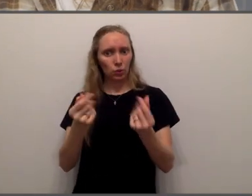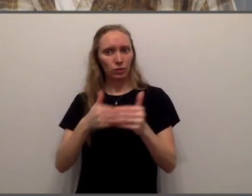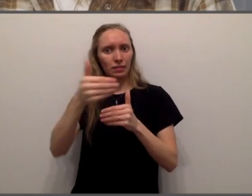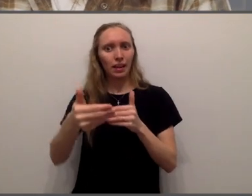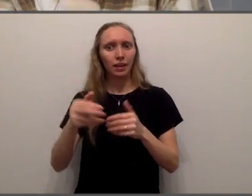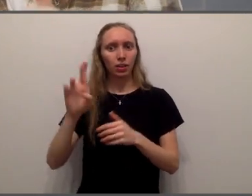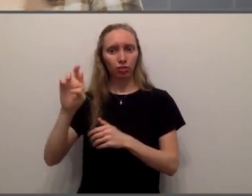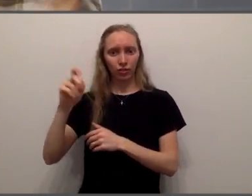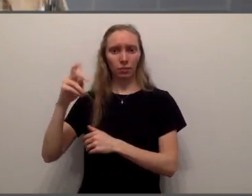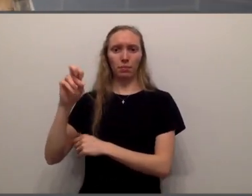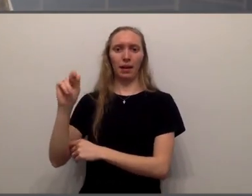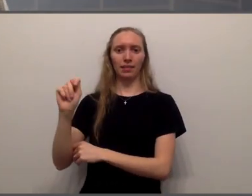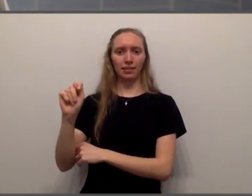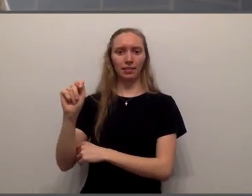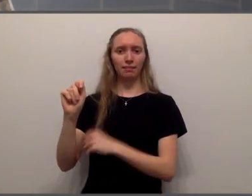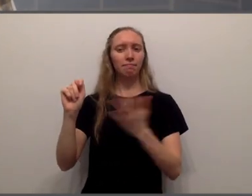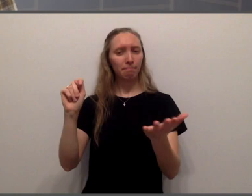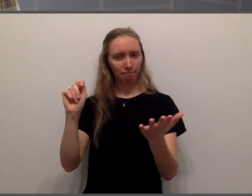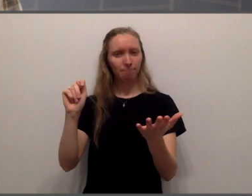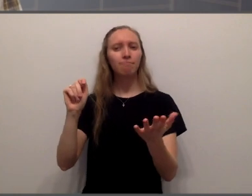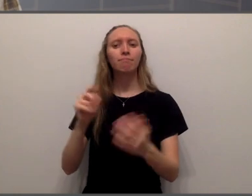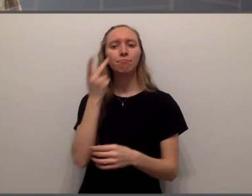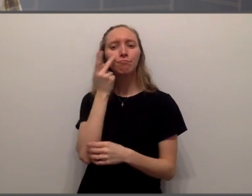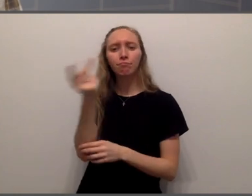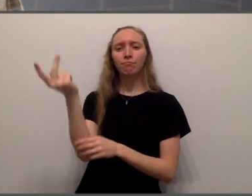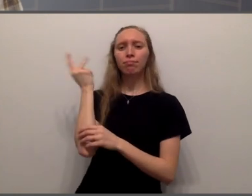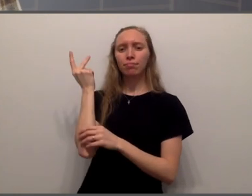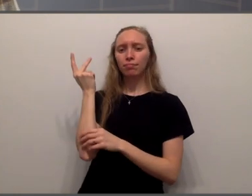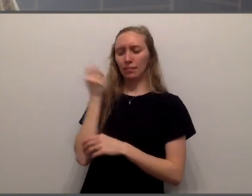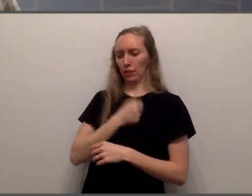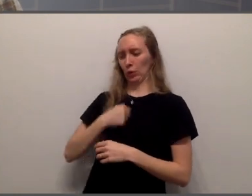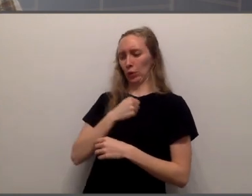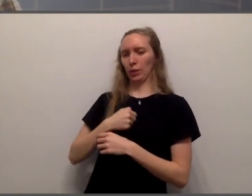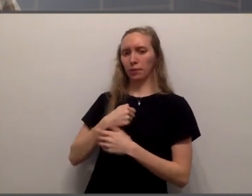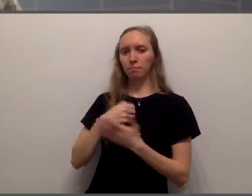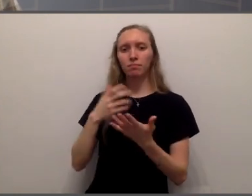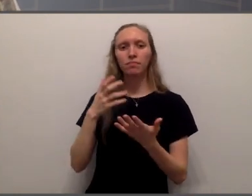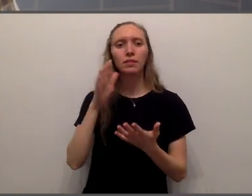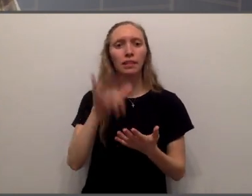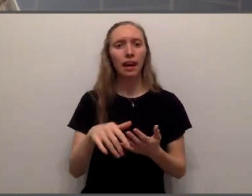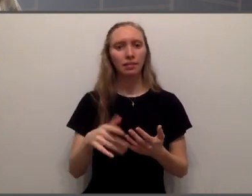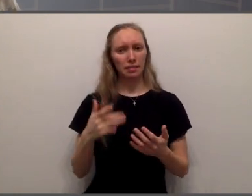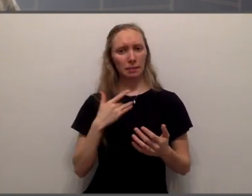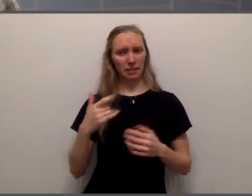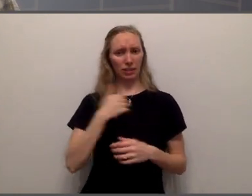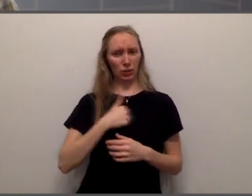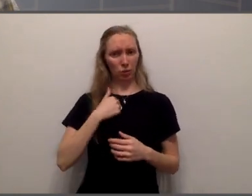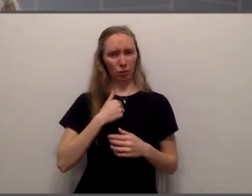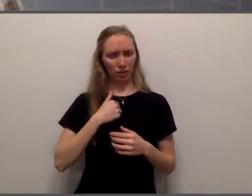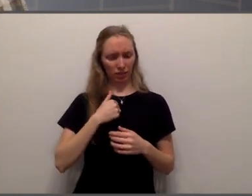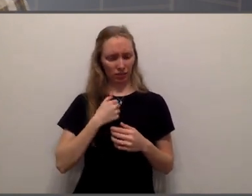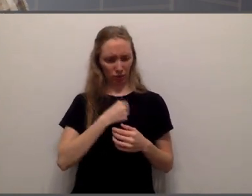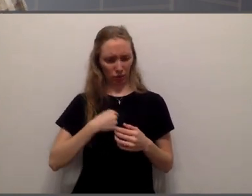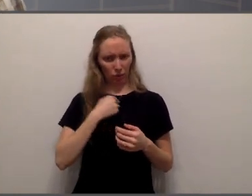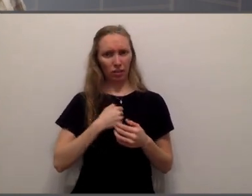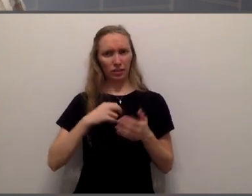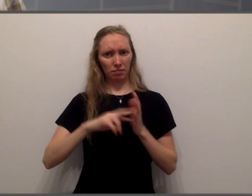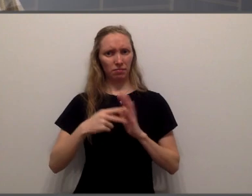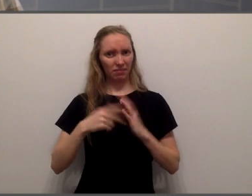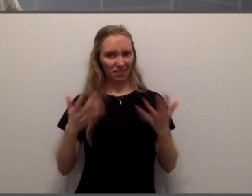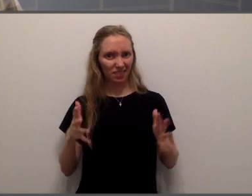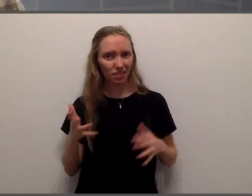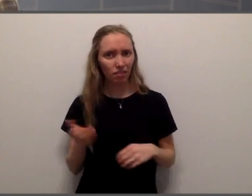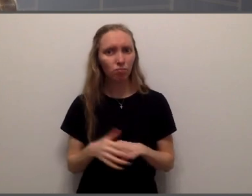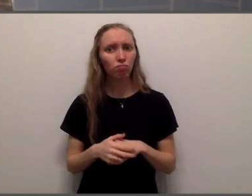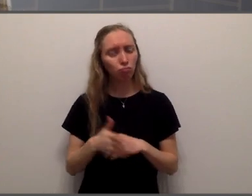use in the context of being sorry for our past. You should repent of your sins. Jesus does use the word that way